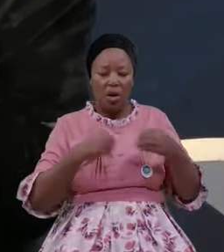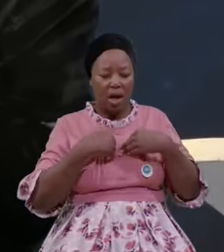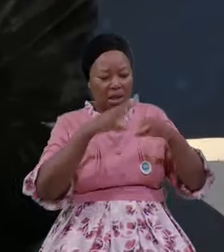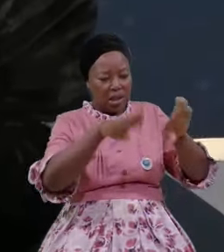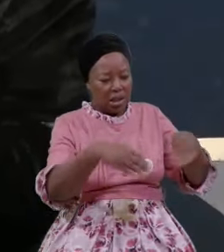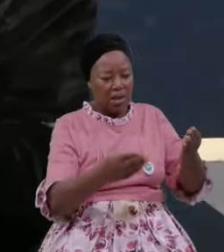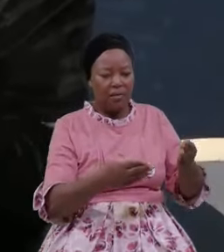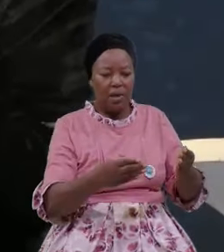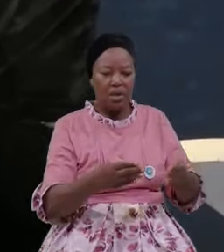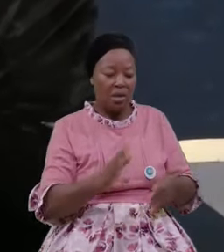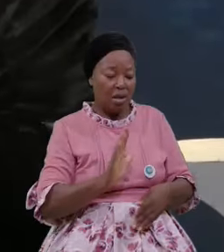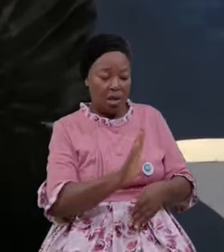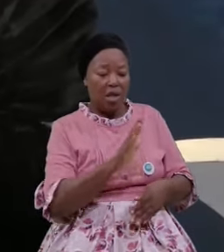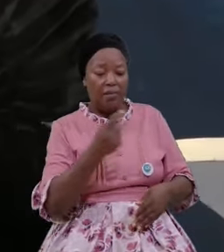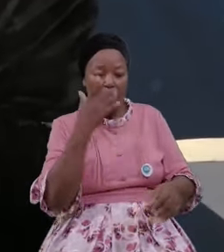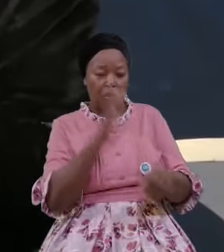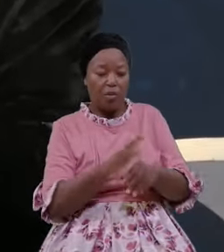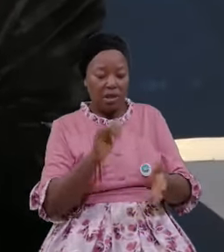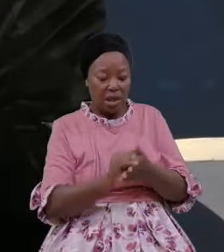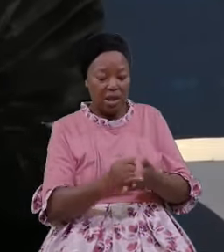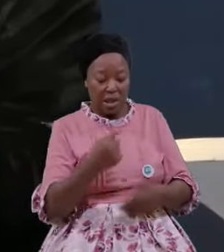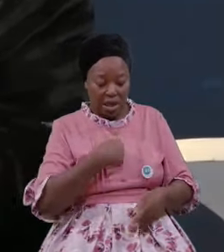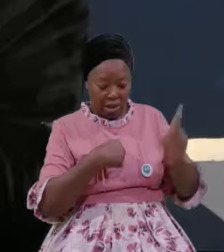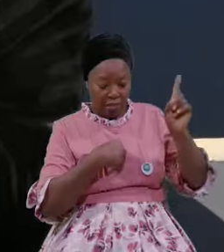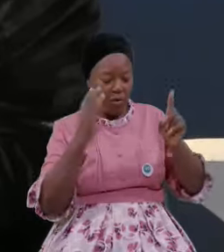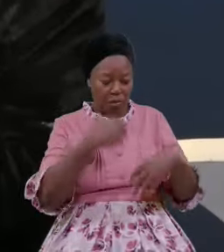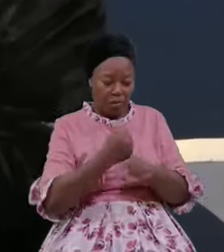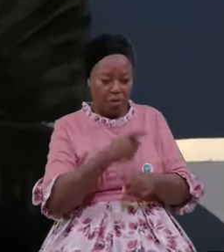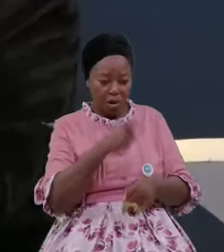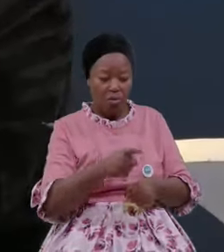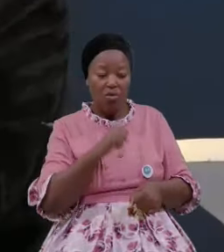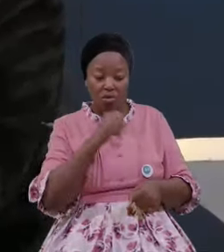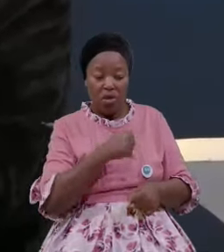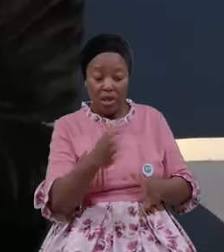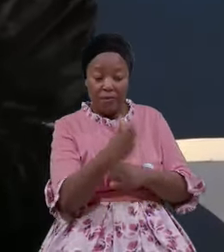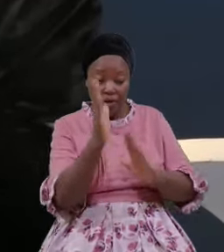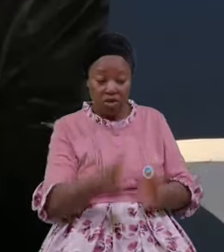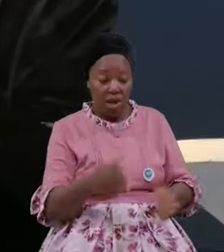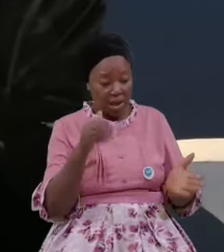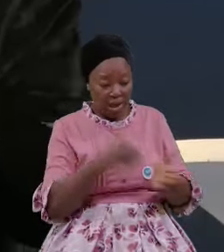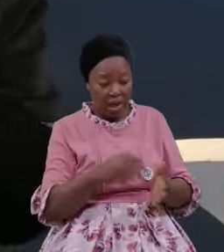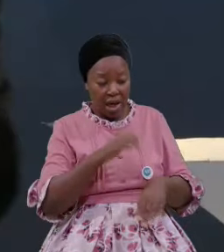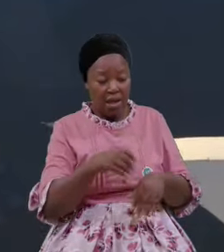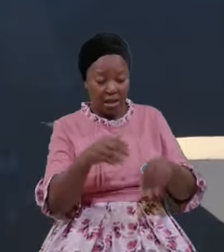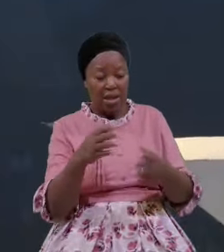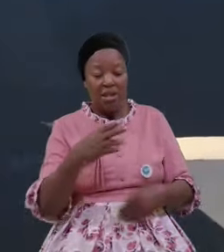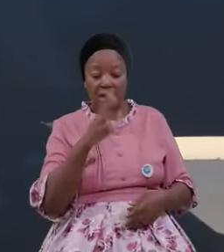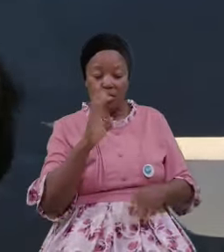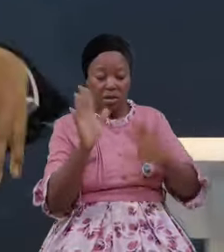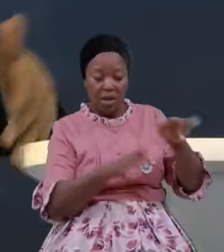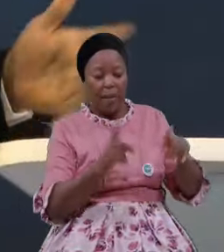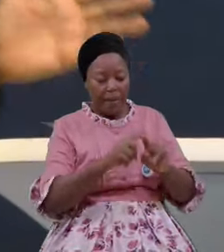I will make you not fish a fisher at the sea, but fishers of men.